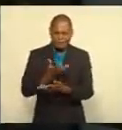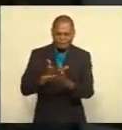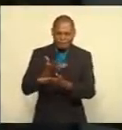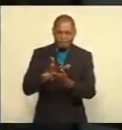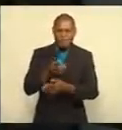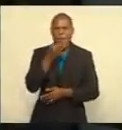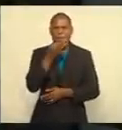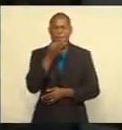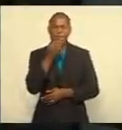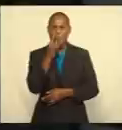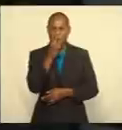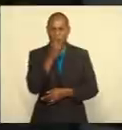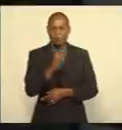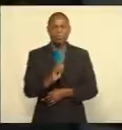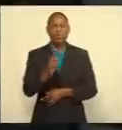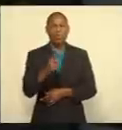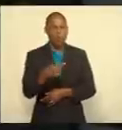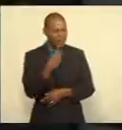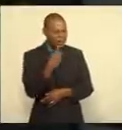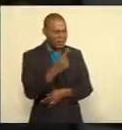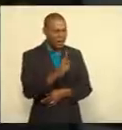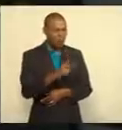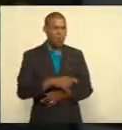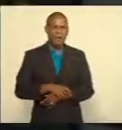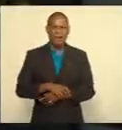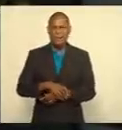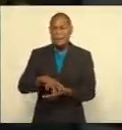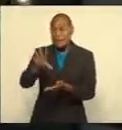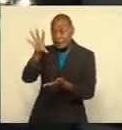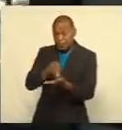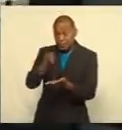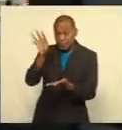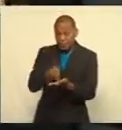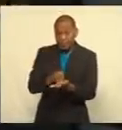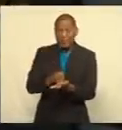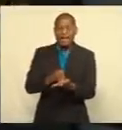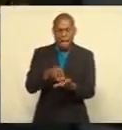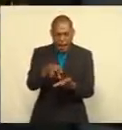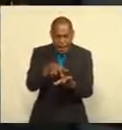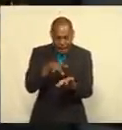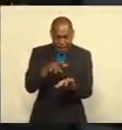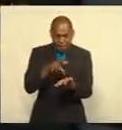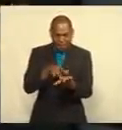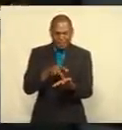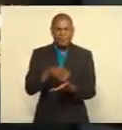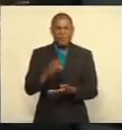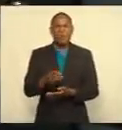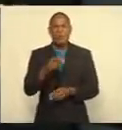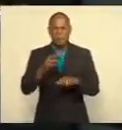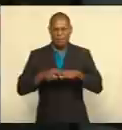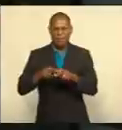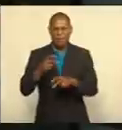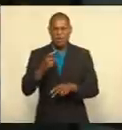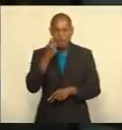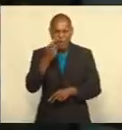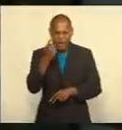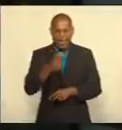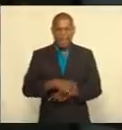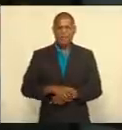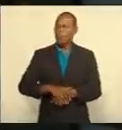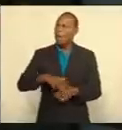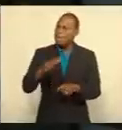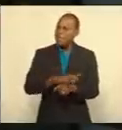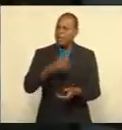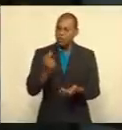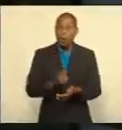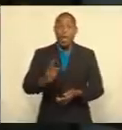and what they've told me is that they've downloaded the Care Fiji app and it's on. They also say that from tomorrow they will make sure that